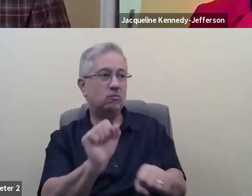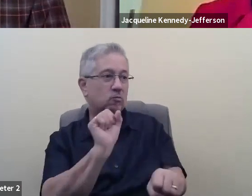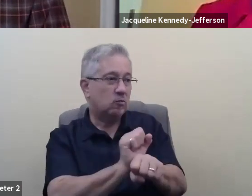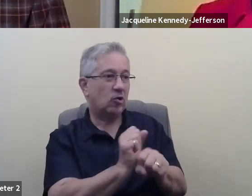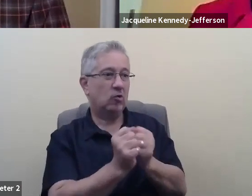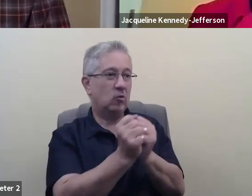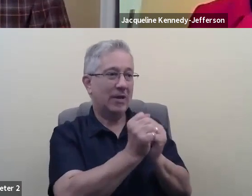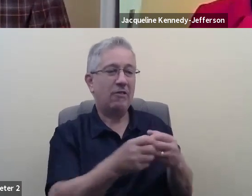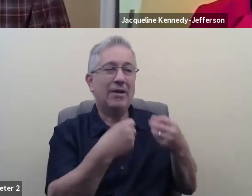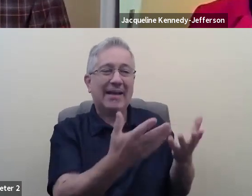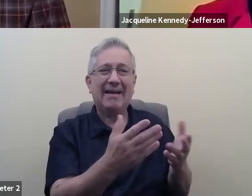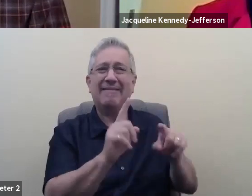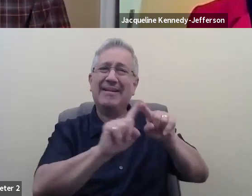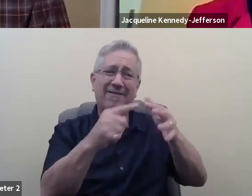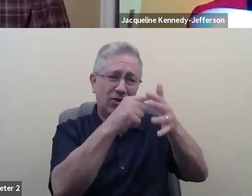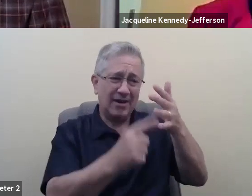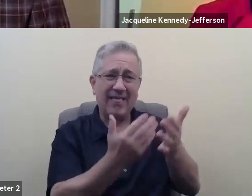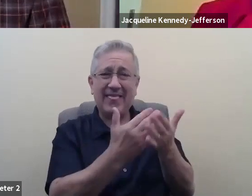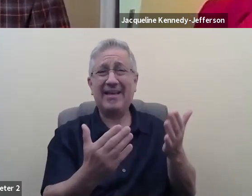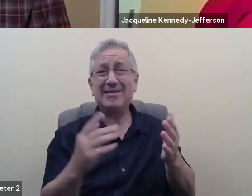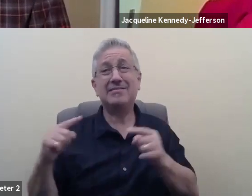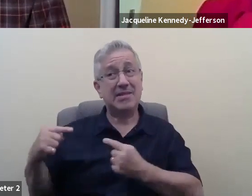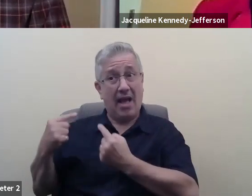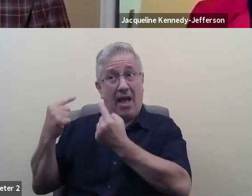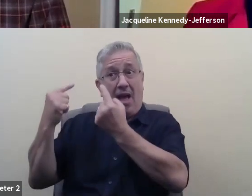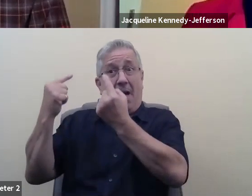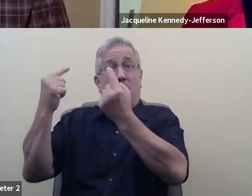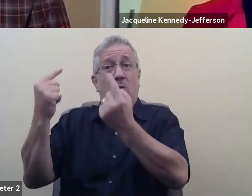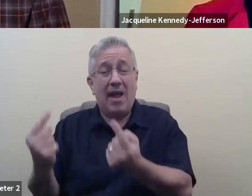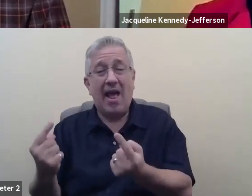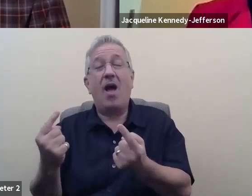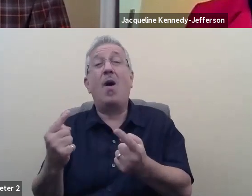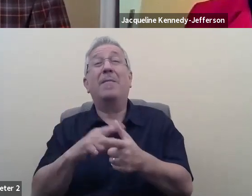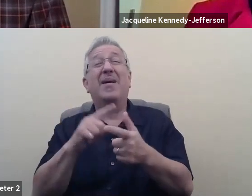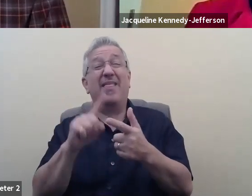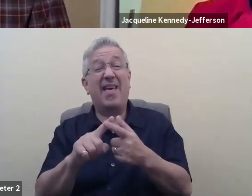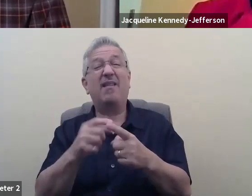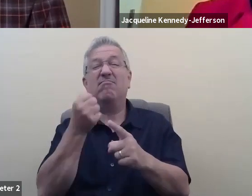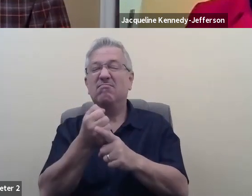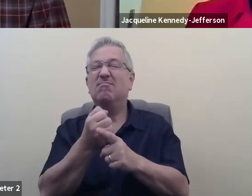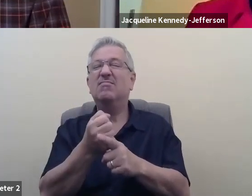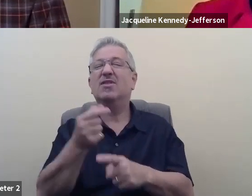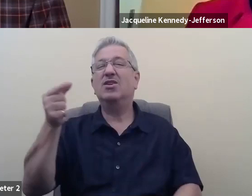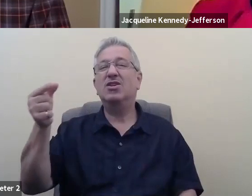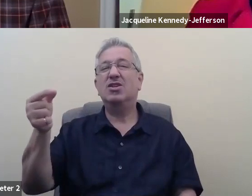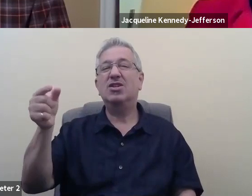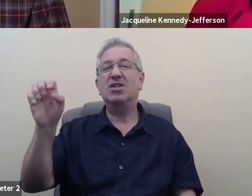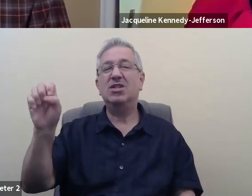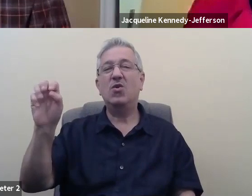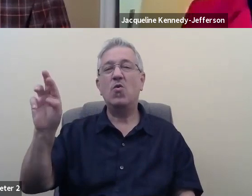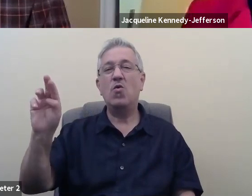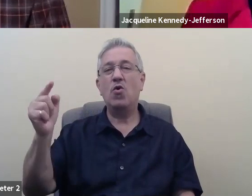presenting, efforts for many, many years. And then, following the death of George Floyd, I really felt like a floodgate opened